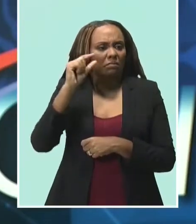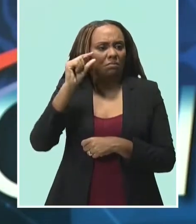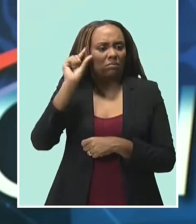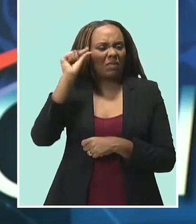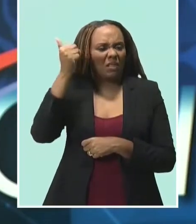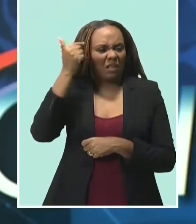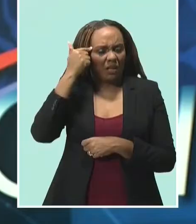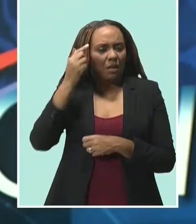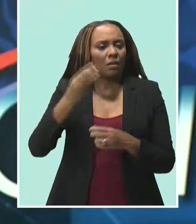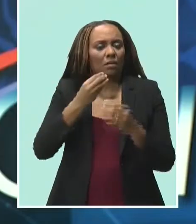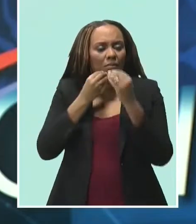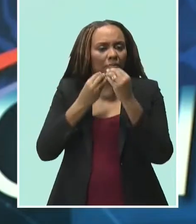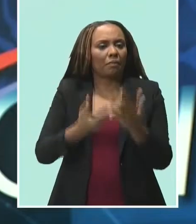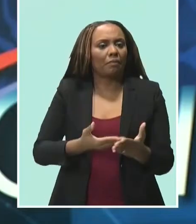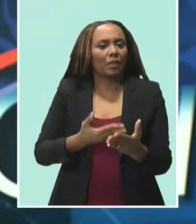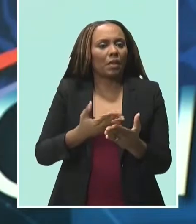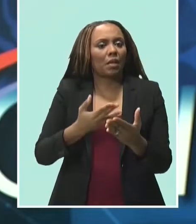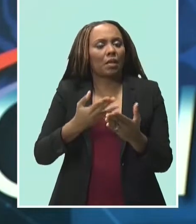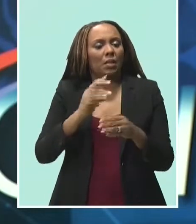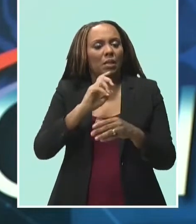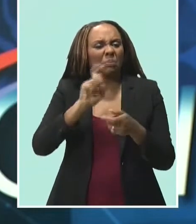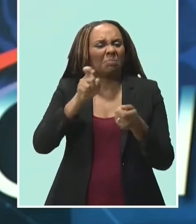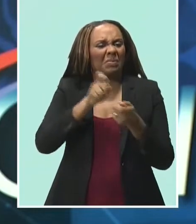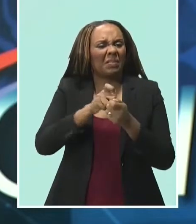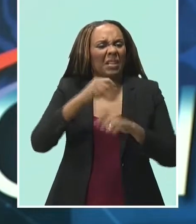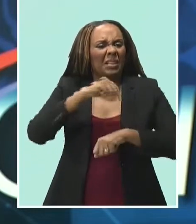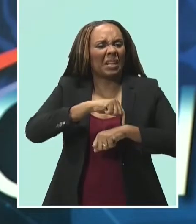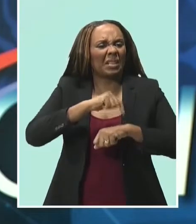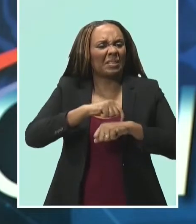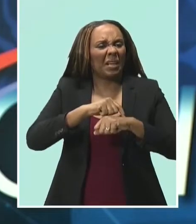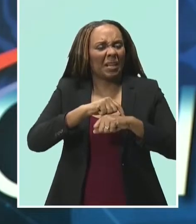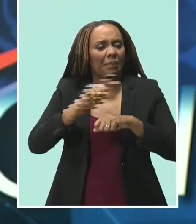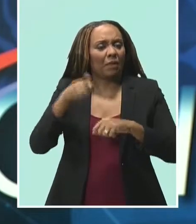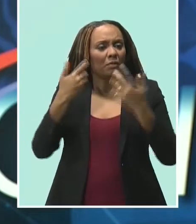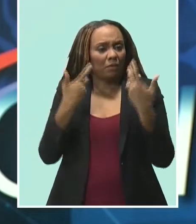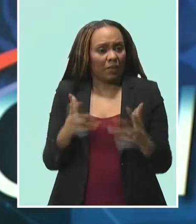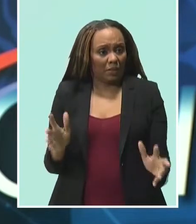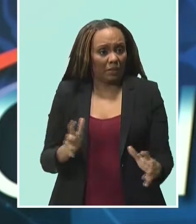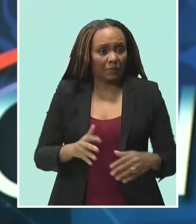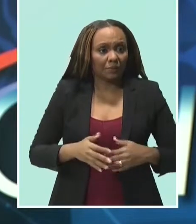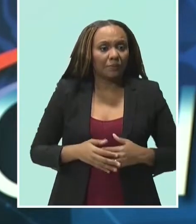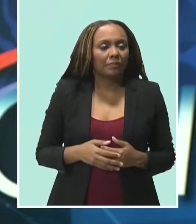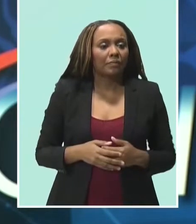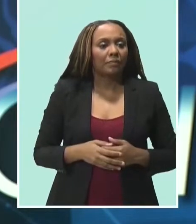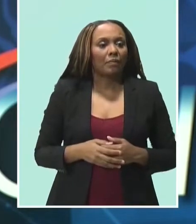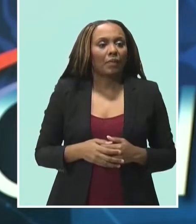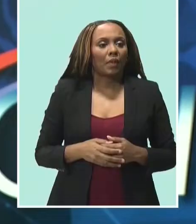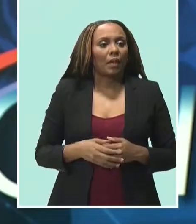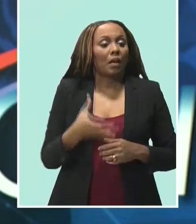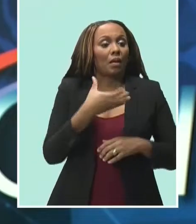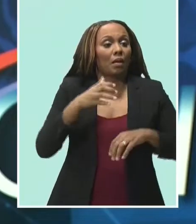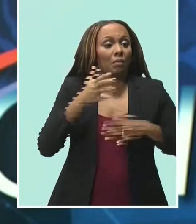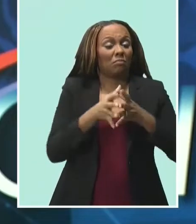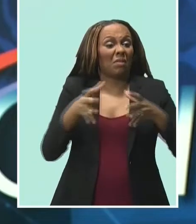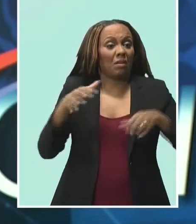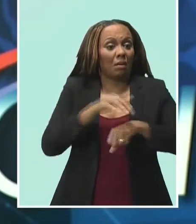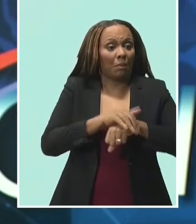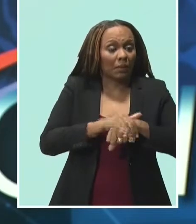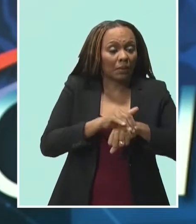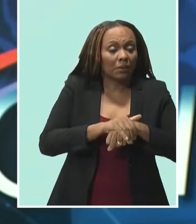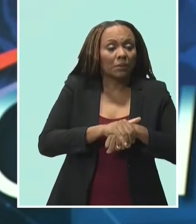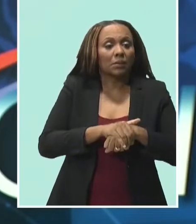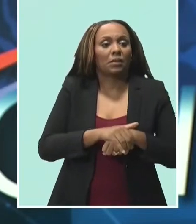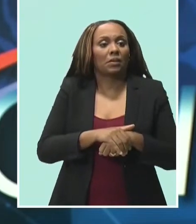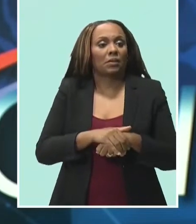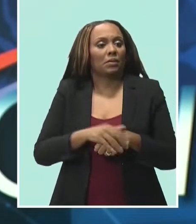Government Information Service. Dozens of British and European nationals stranded in Barbados are being flown